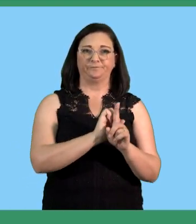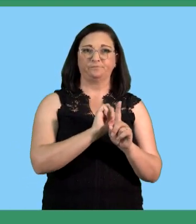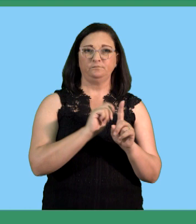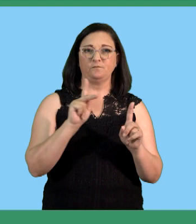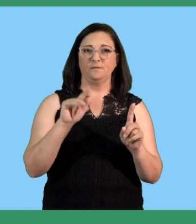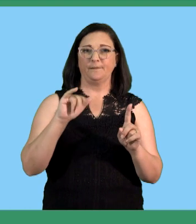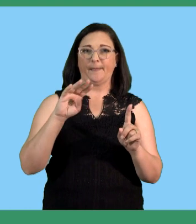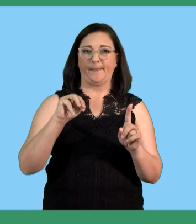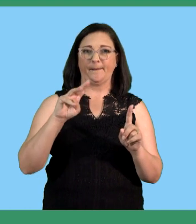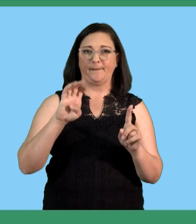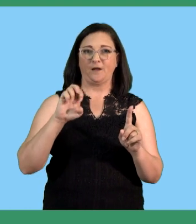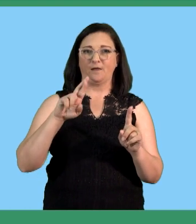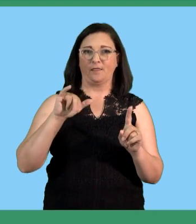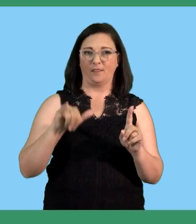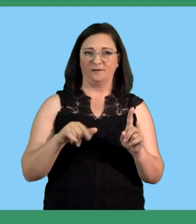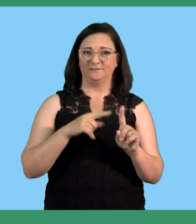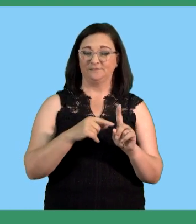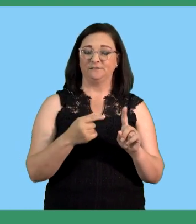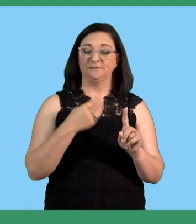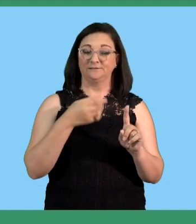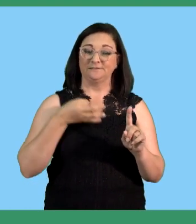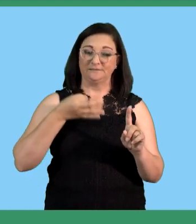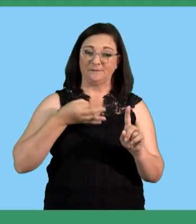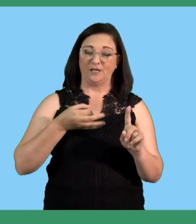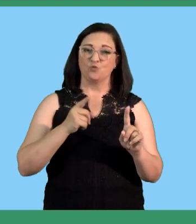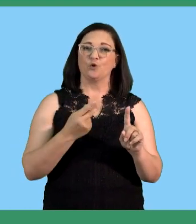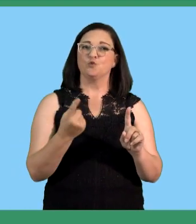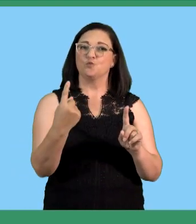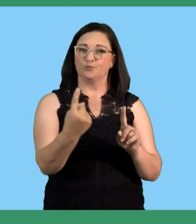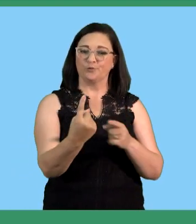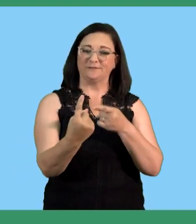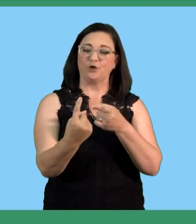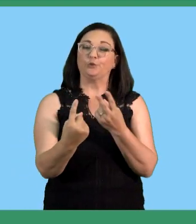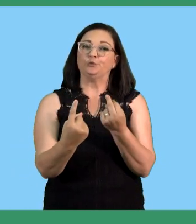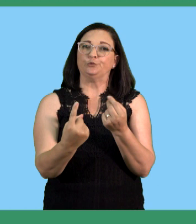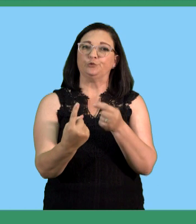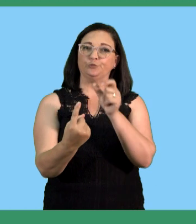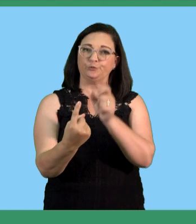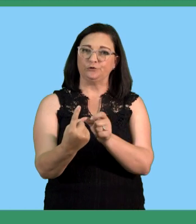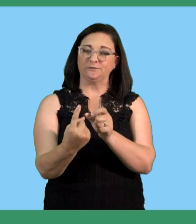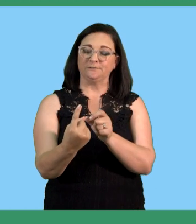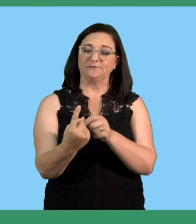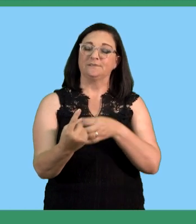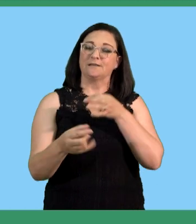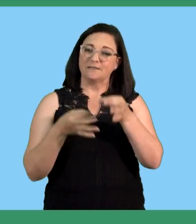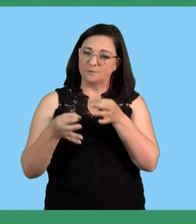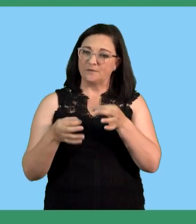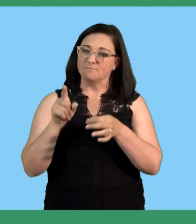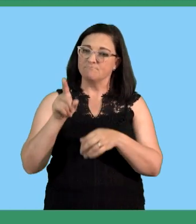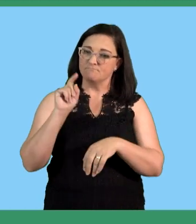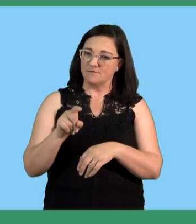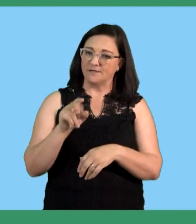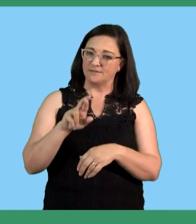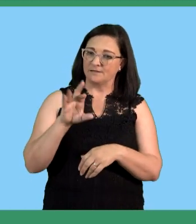the owner, outlined to her new employee that they are expected to generate 300 rand per day. That